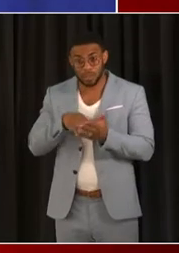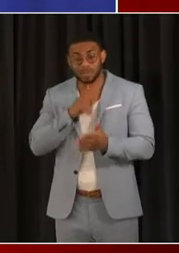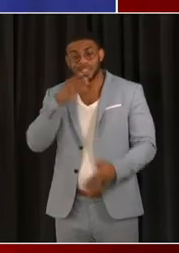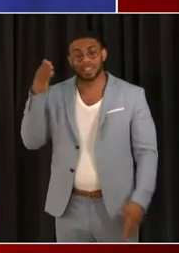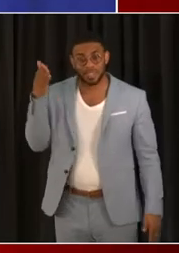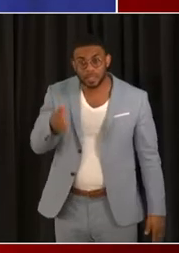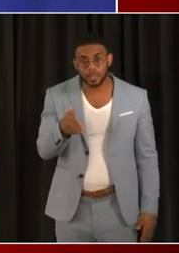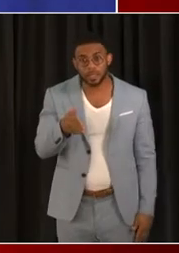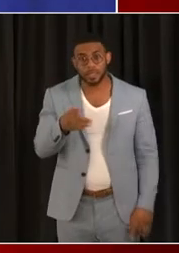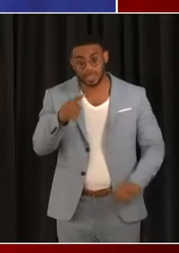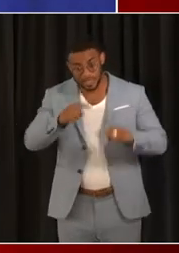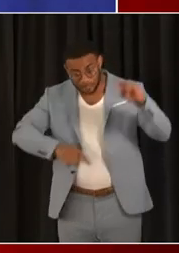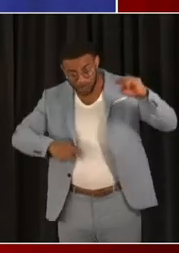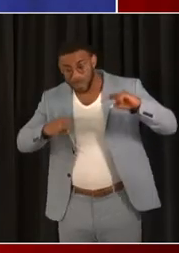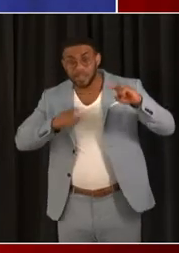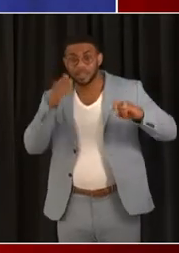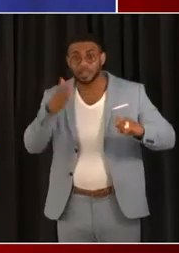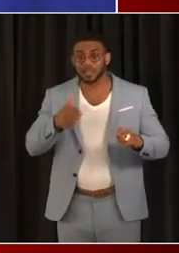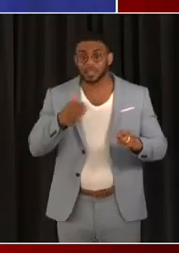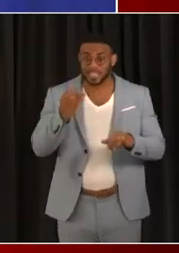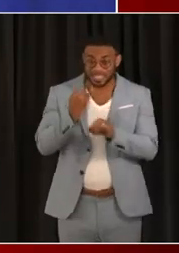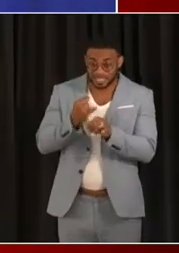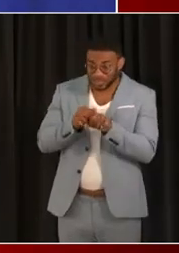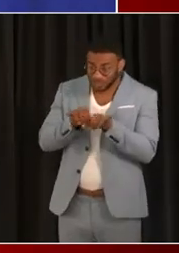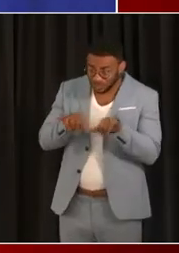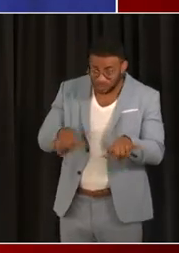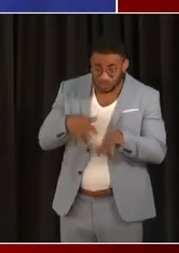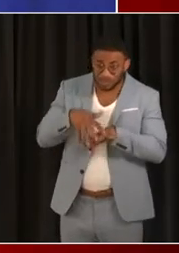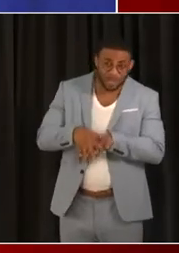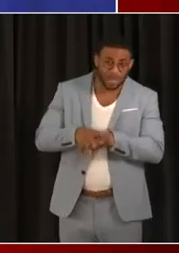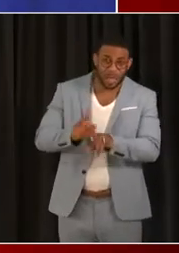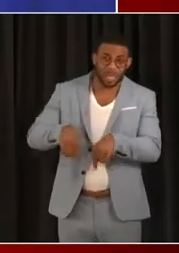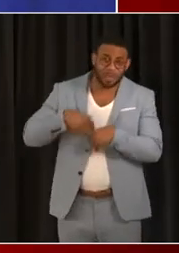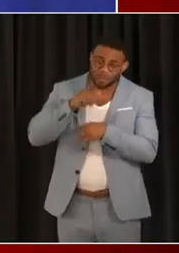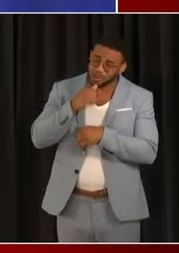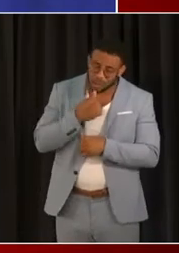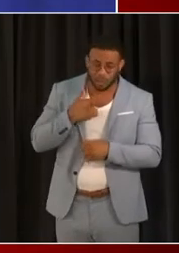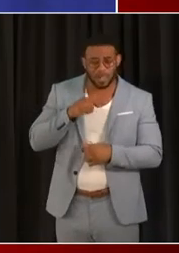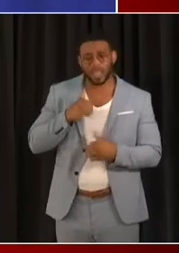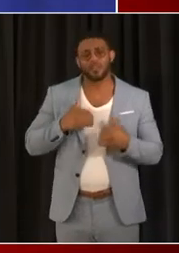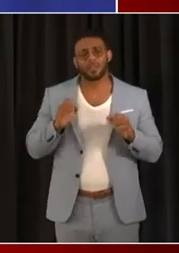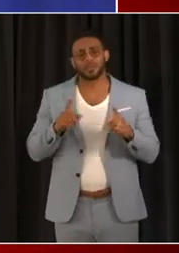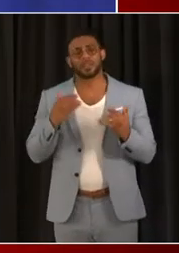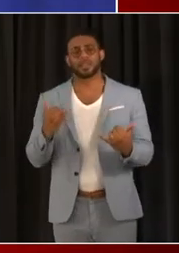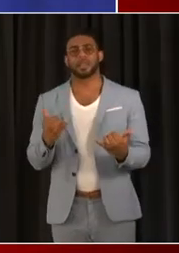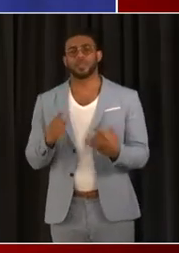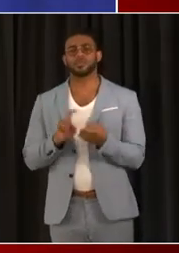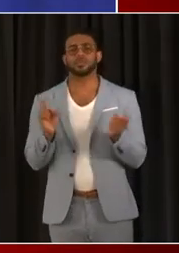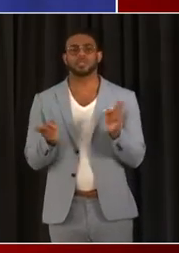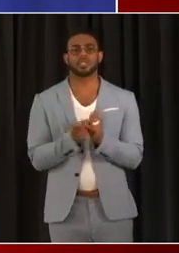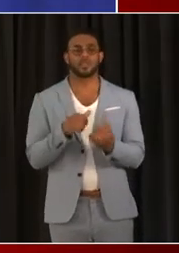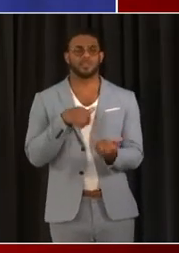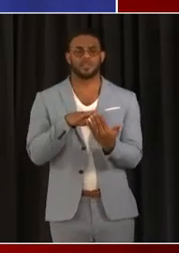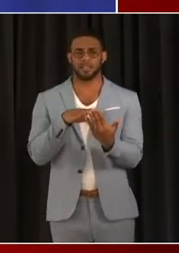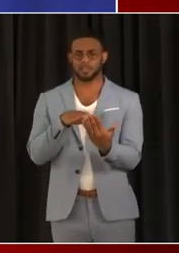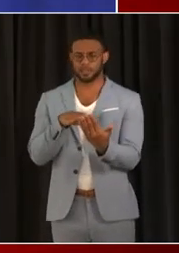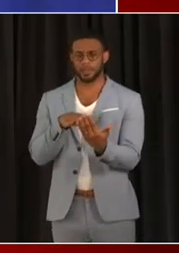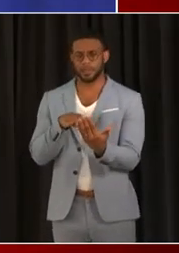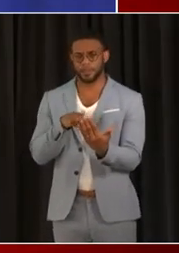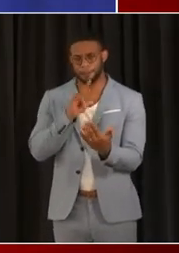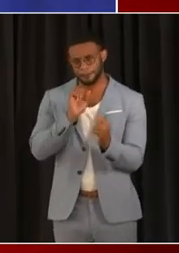racism is there, the disparity is there, it's institutional, it's long-suffering, and then we have an opportunity now to face